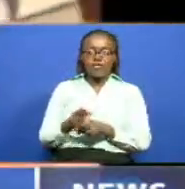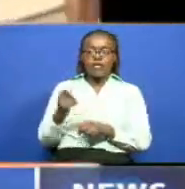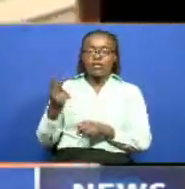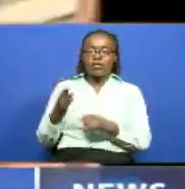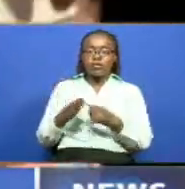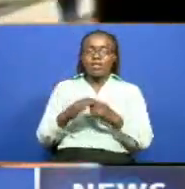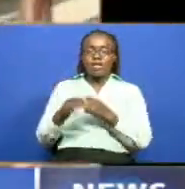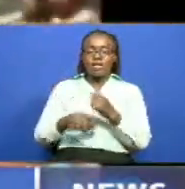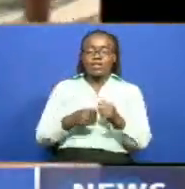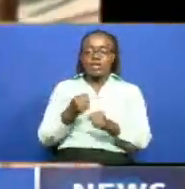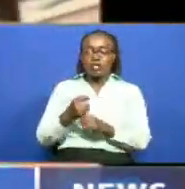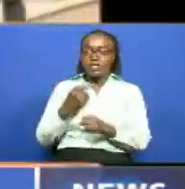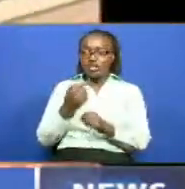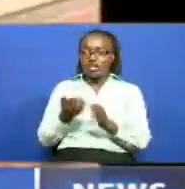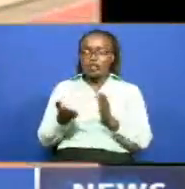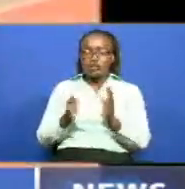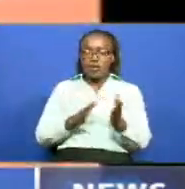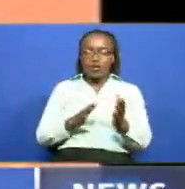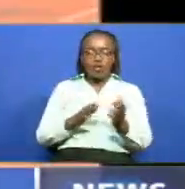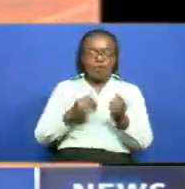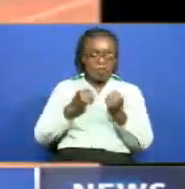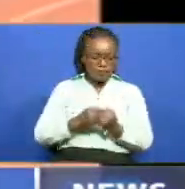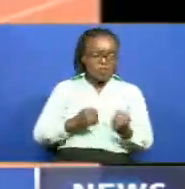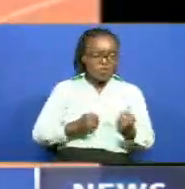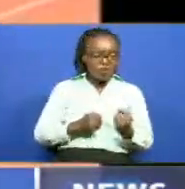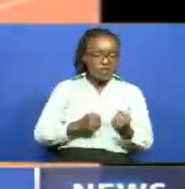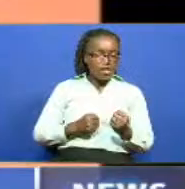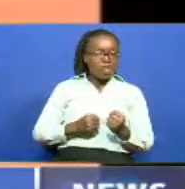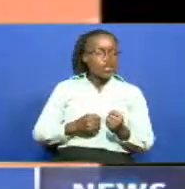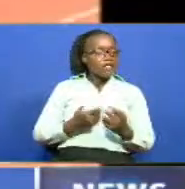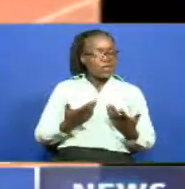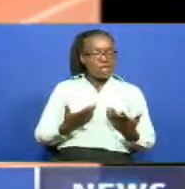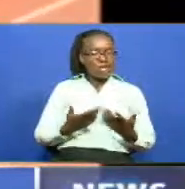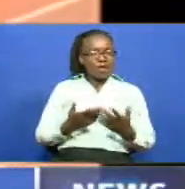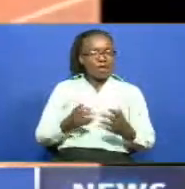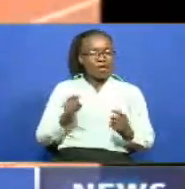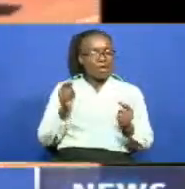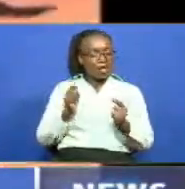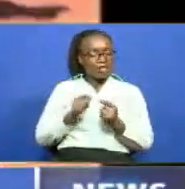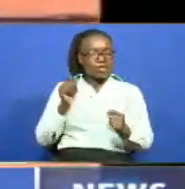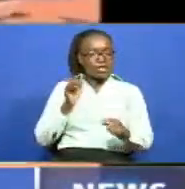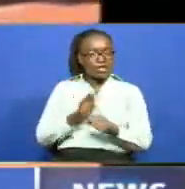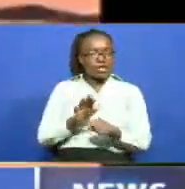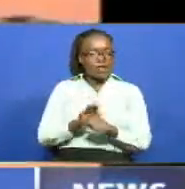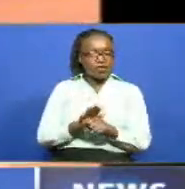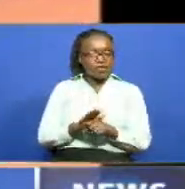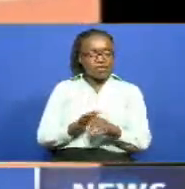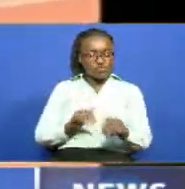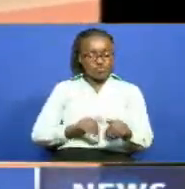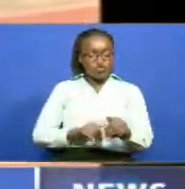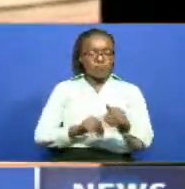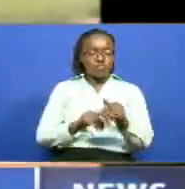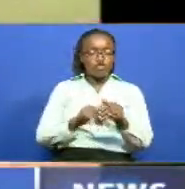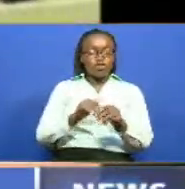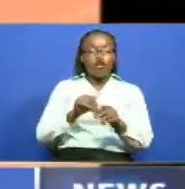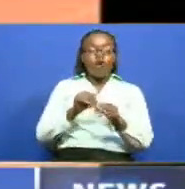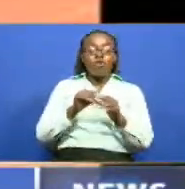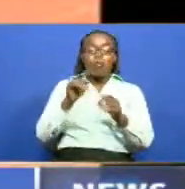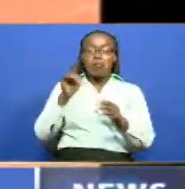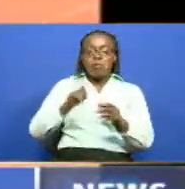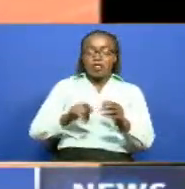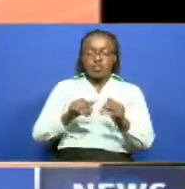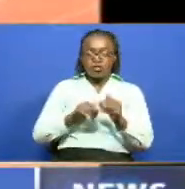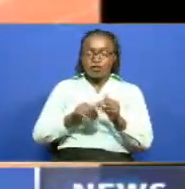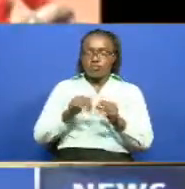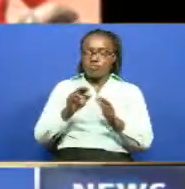29-year-old saying that the return of track action was heartening, despite the strict guidelines that have to be adhered to, saying the nature of training gave one